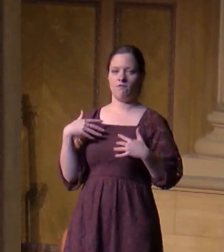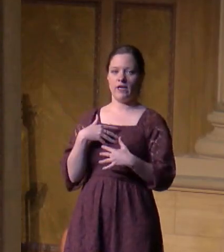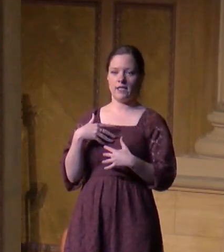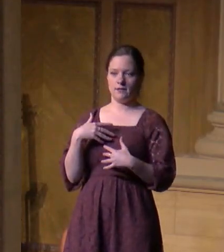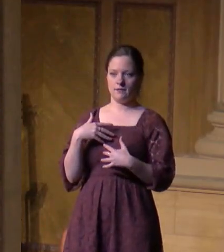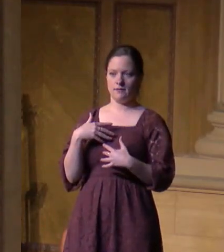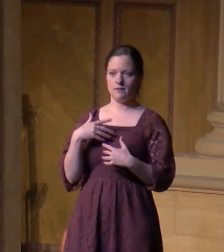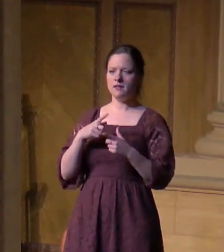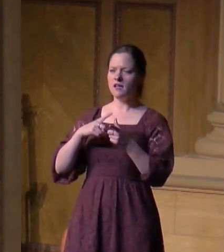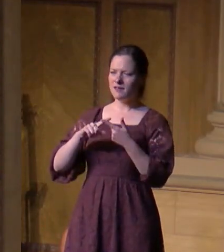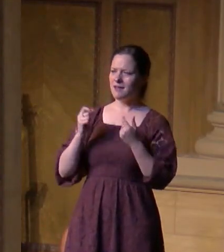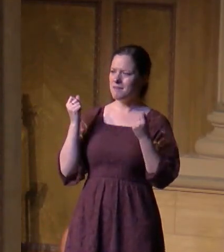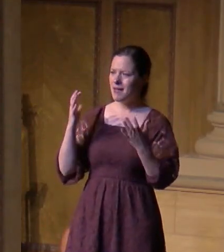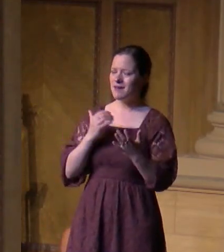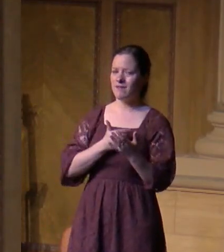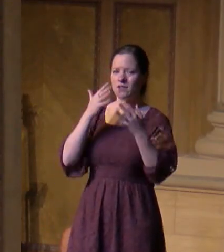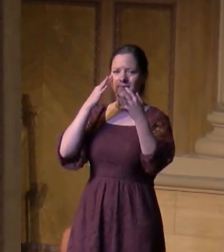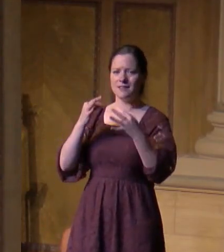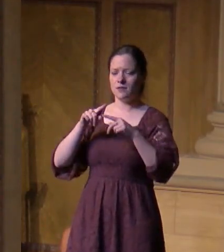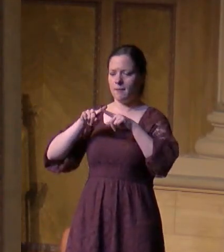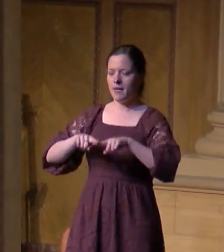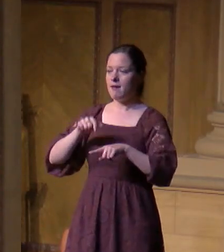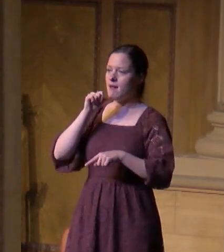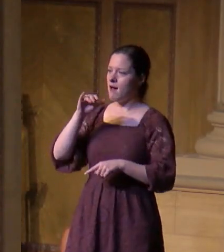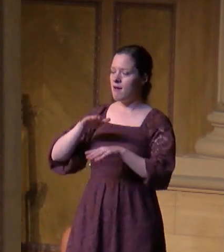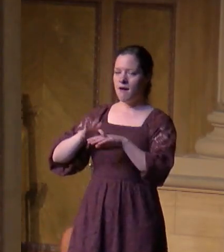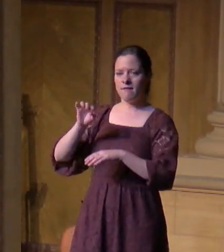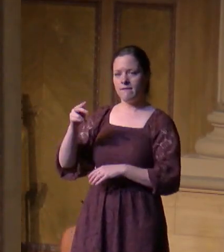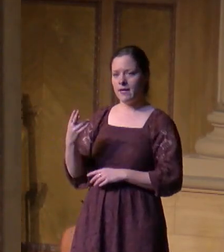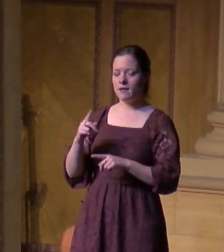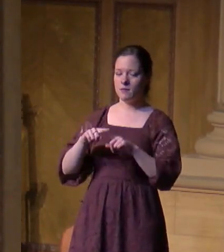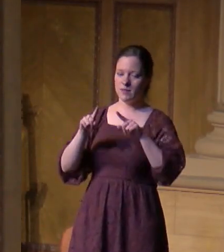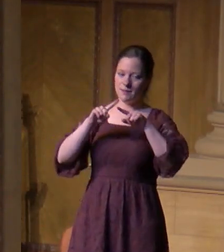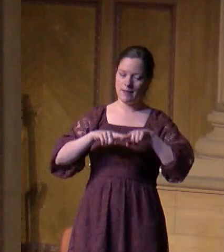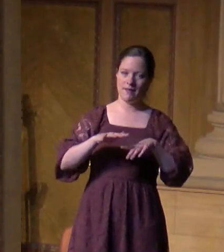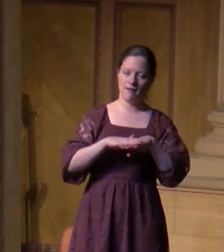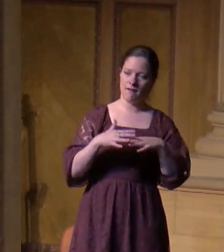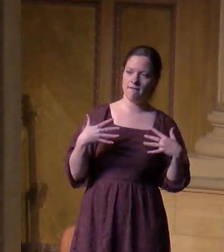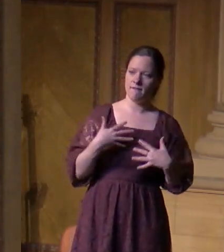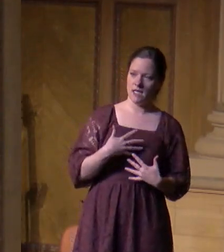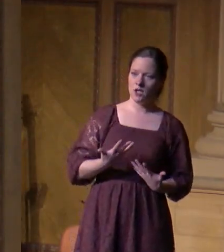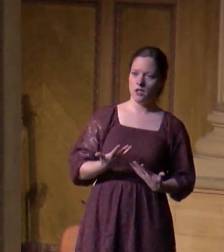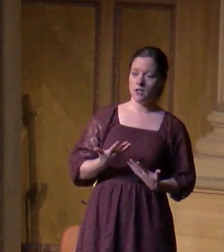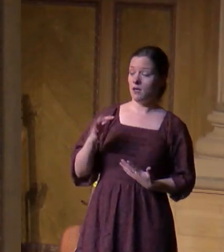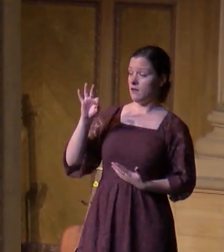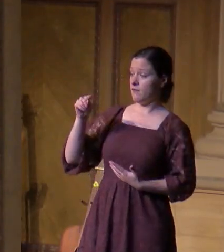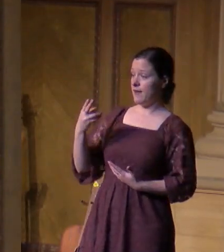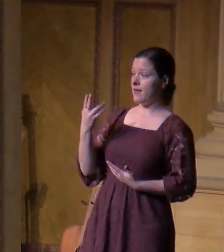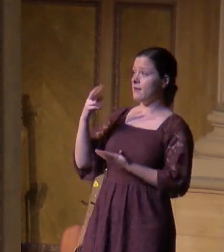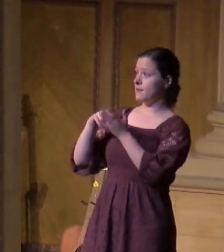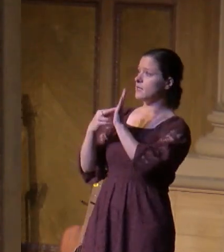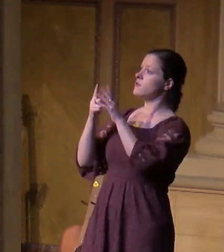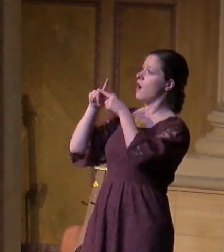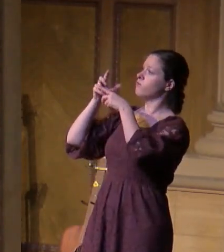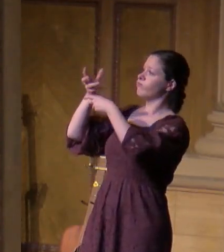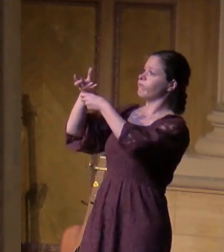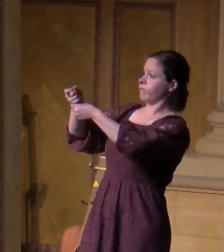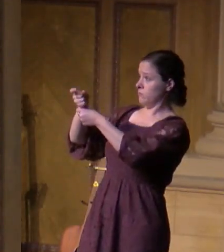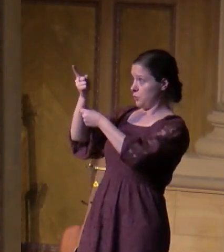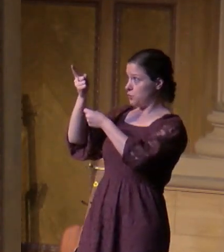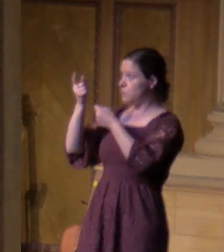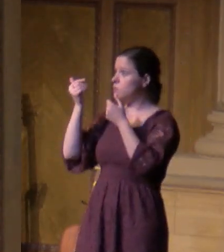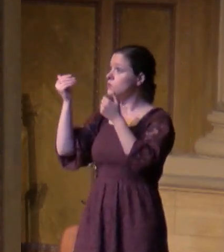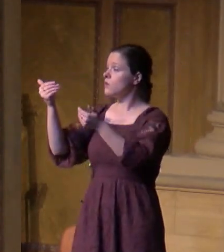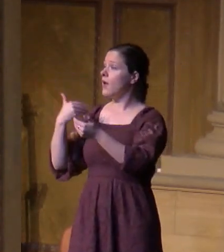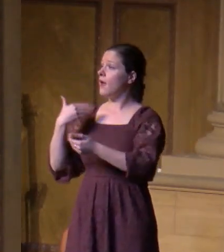and then we make a lot of our decisions not as acts of faith where we say I'm doing this because I trust God is leading me to do something to accomplish a good purpose